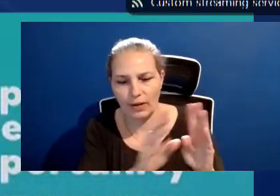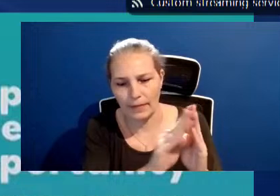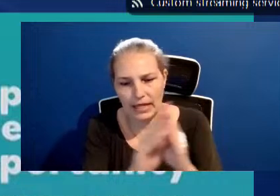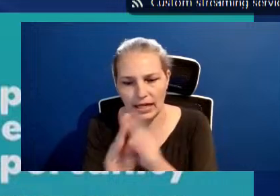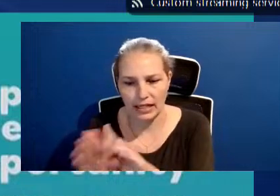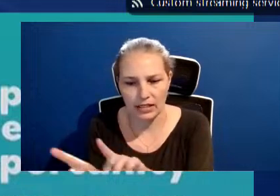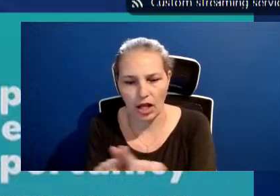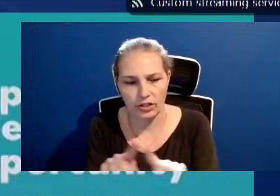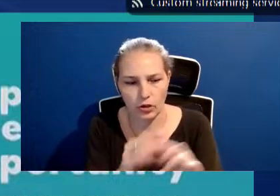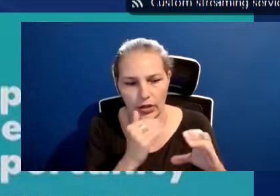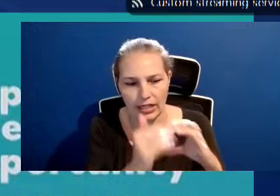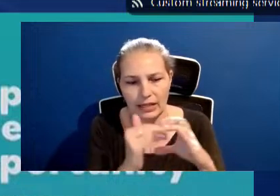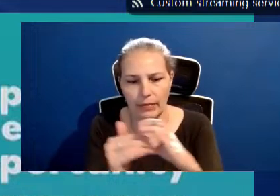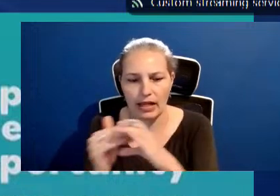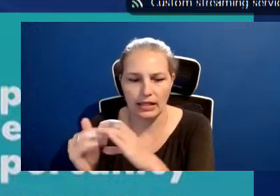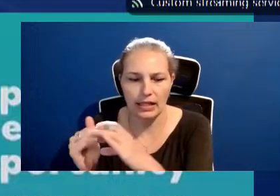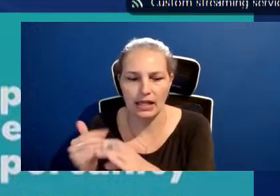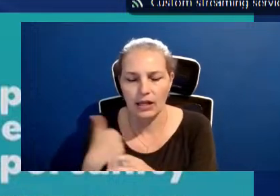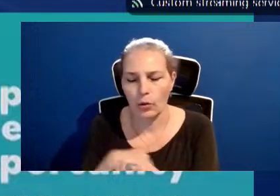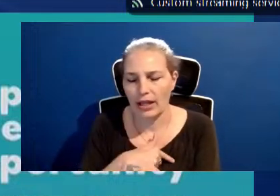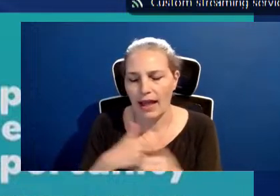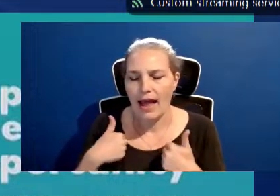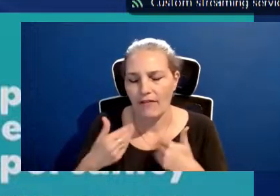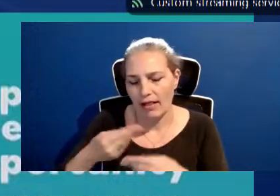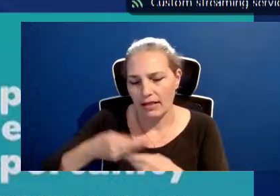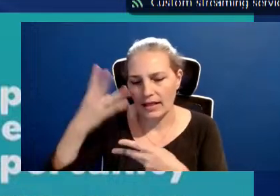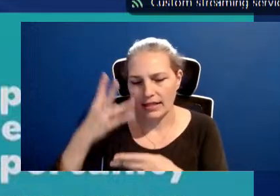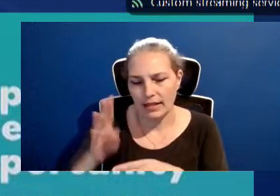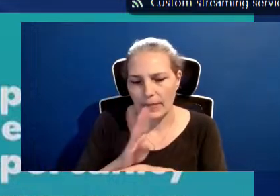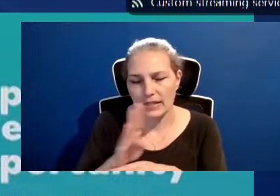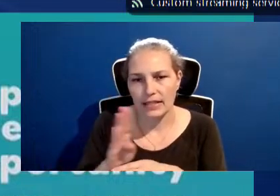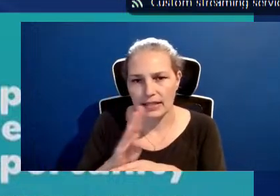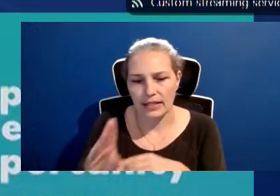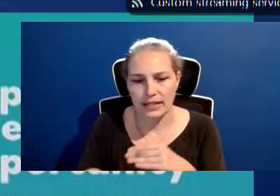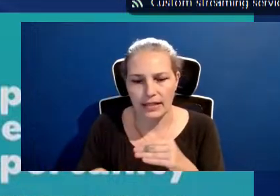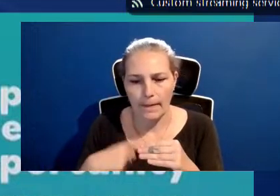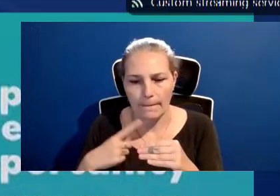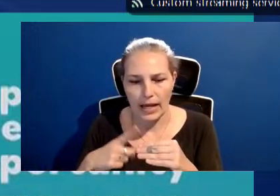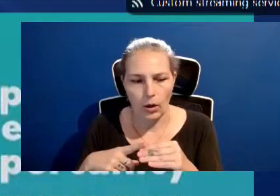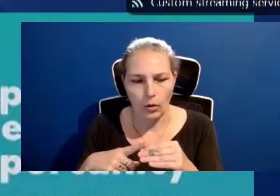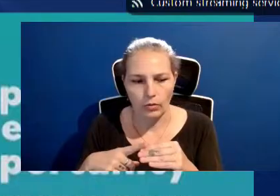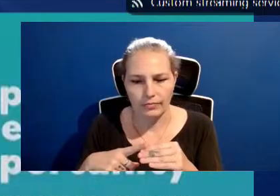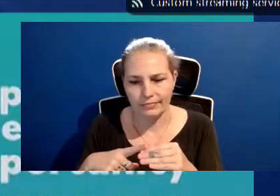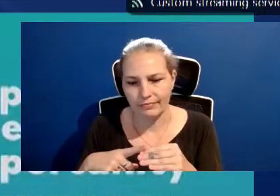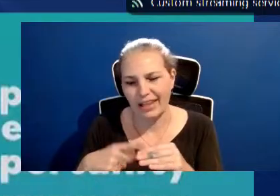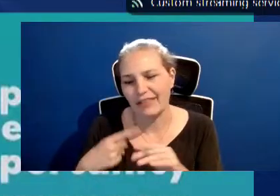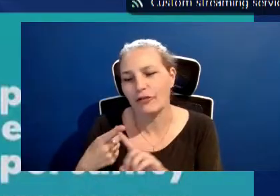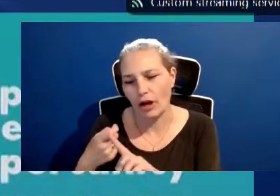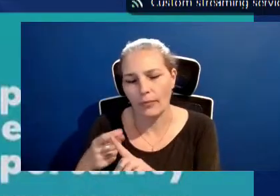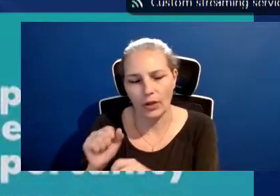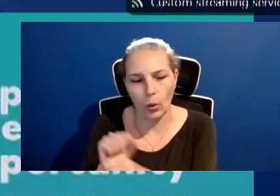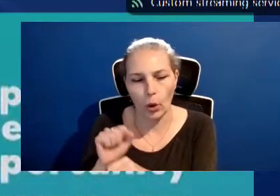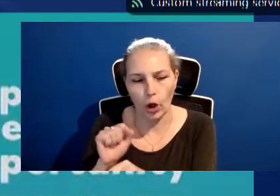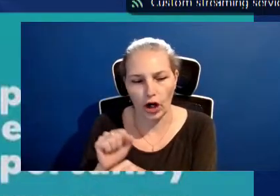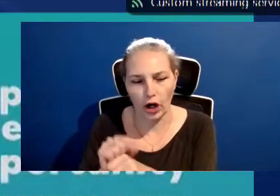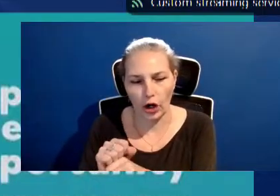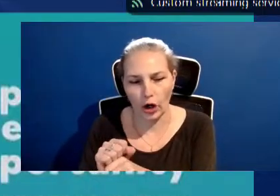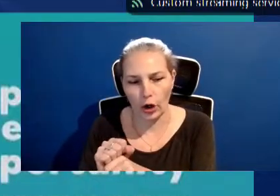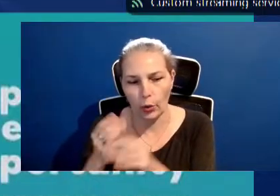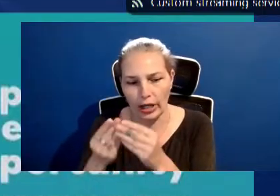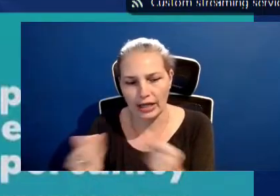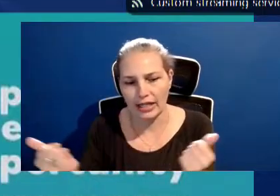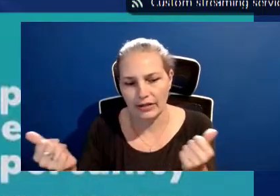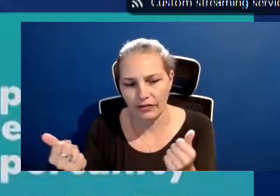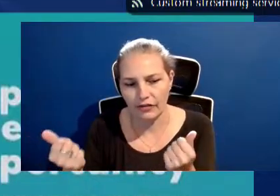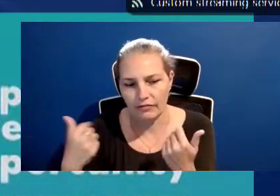of businesses based on our business and worker relief fund. So we'll email them to make sure that